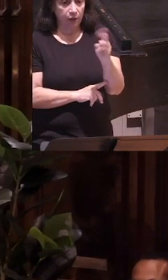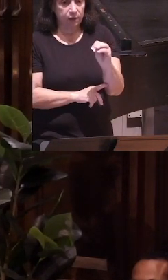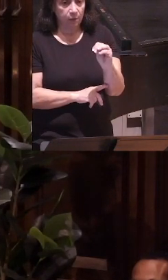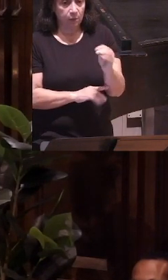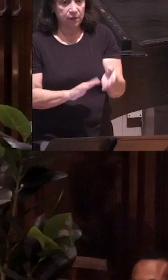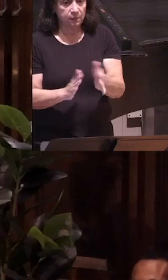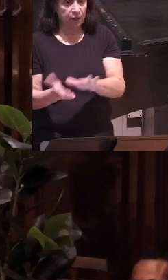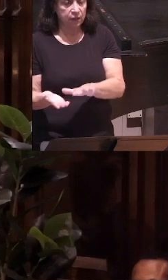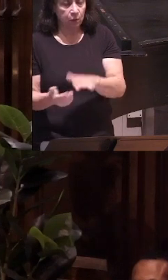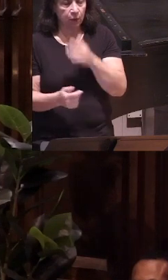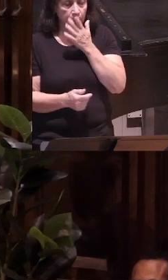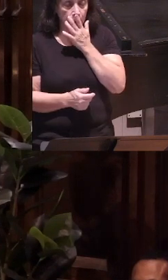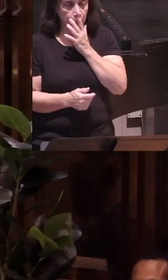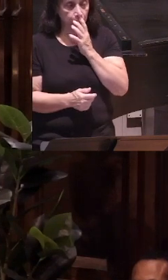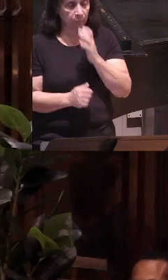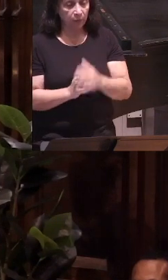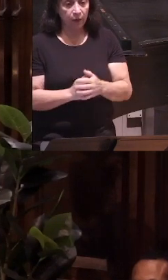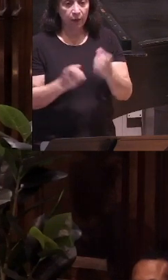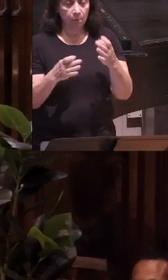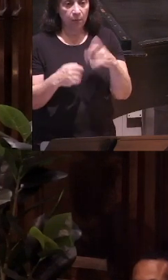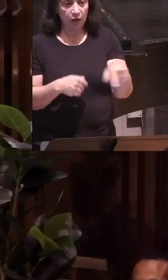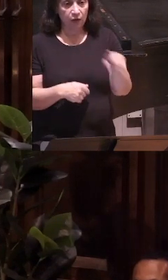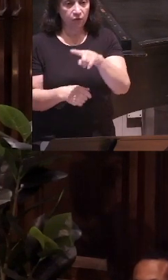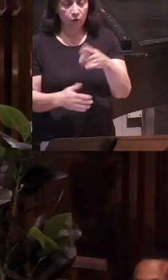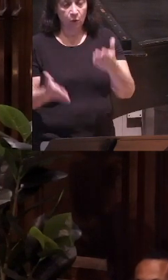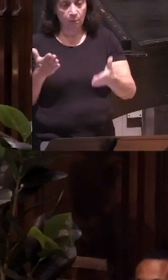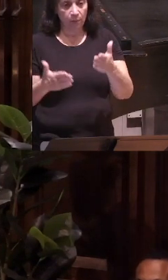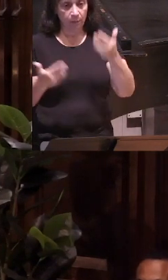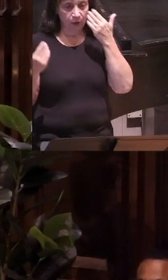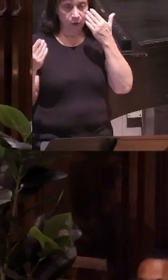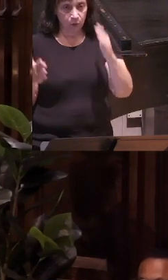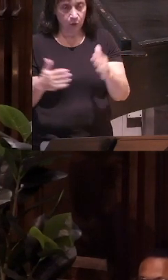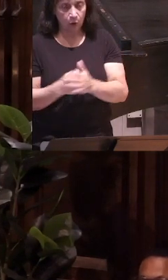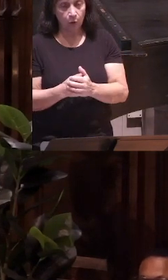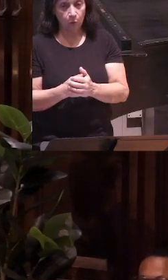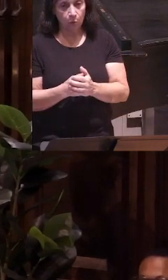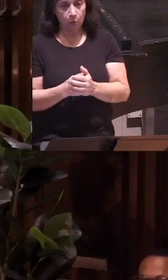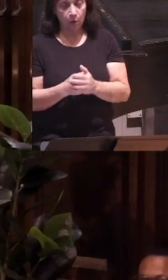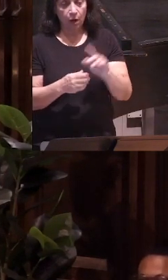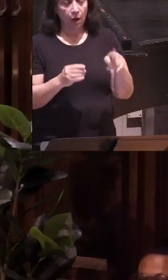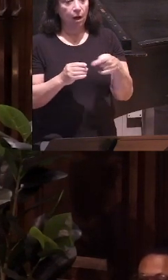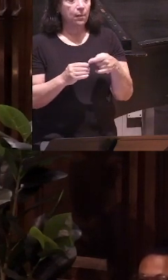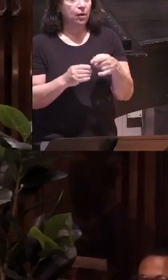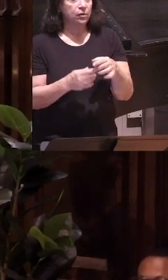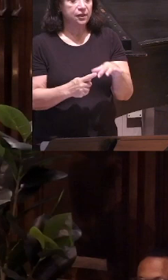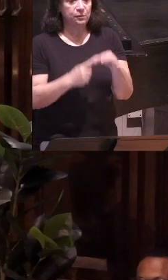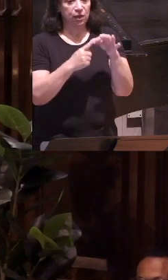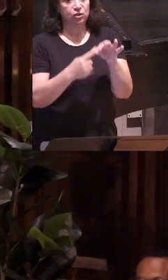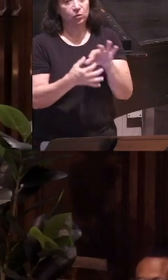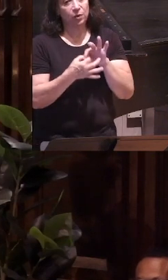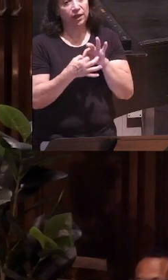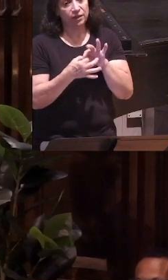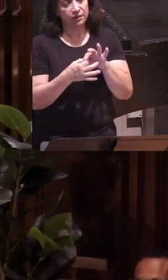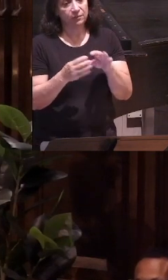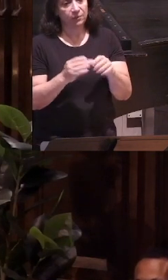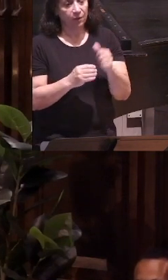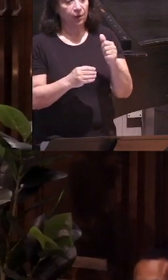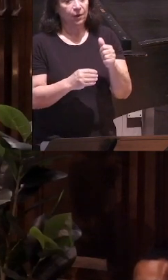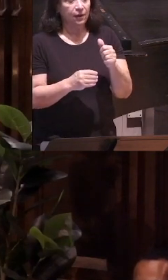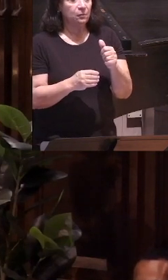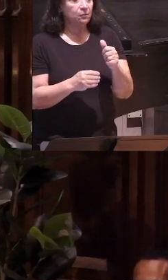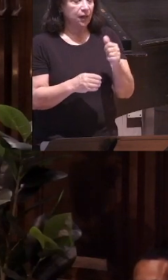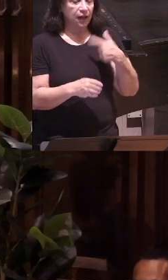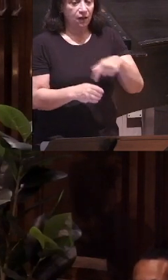away." Now, many of you might not know about the special relationship many of us at the New England Air